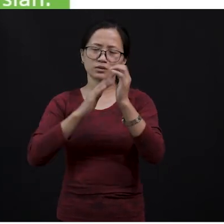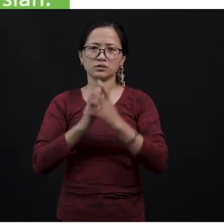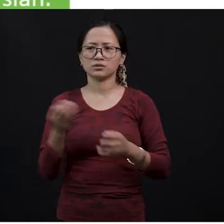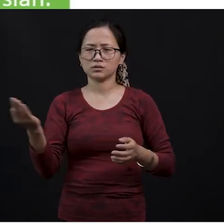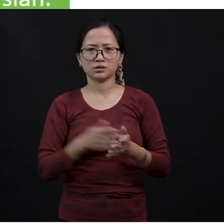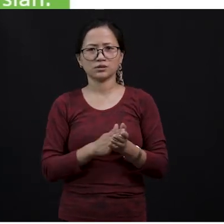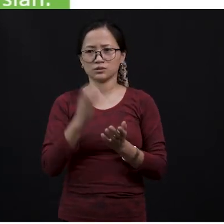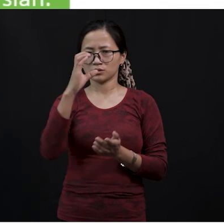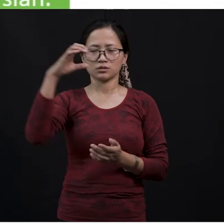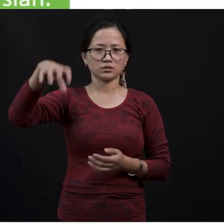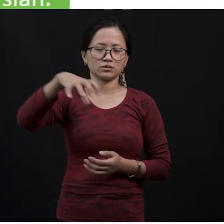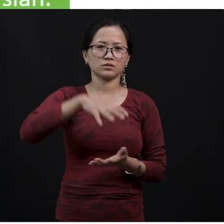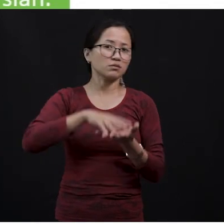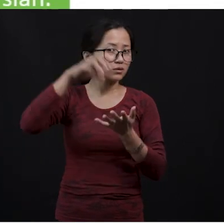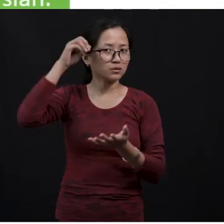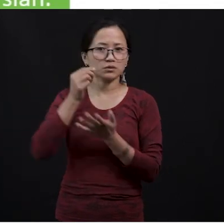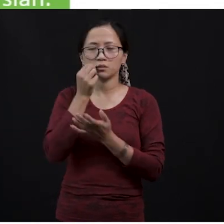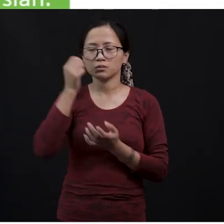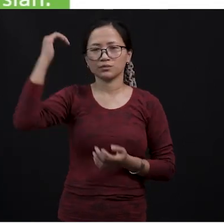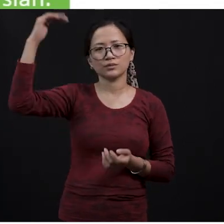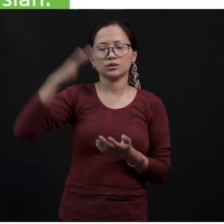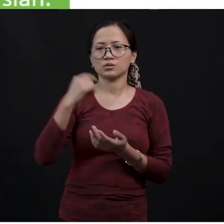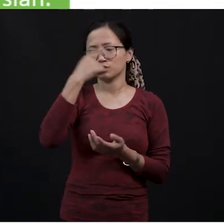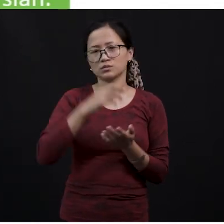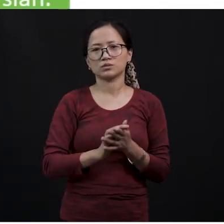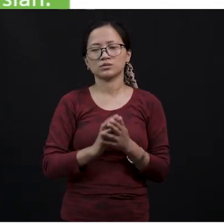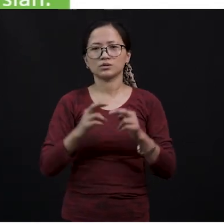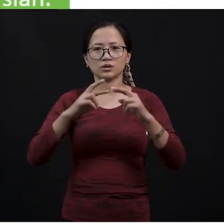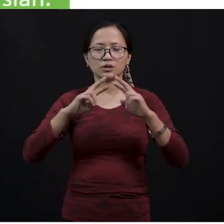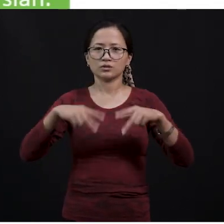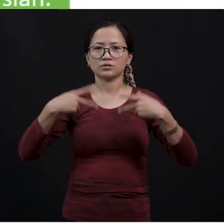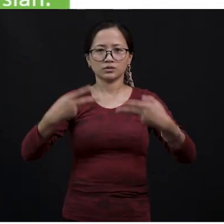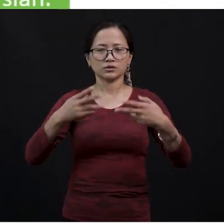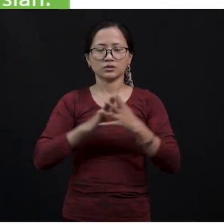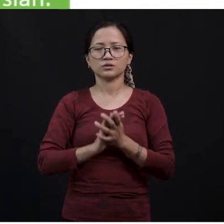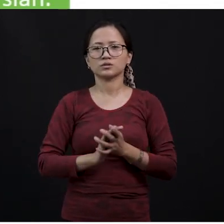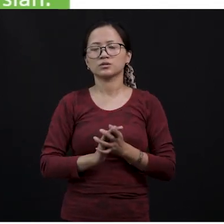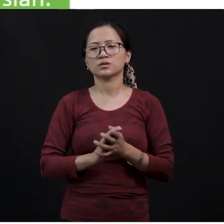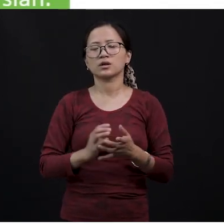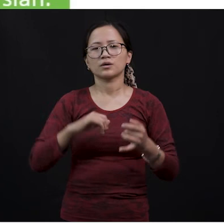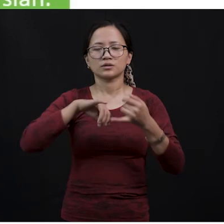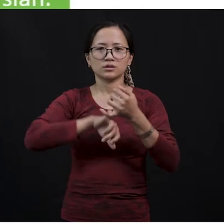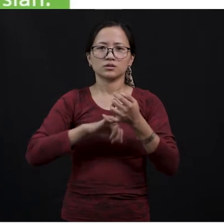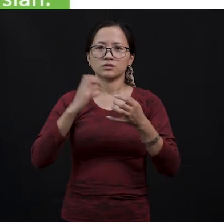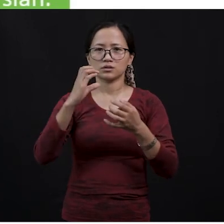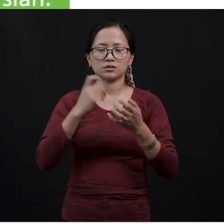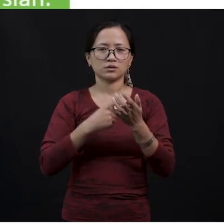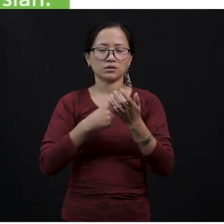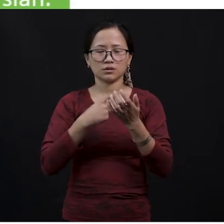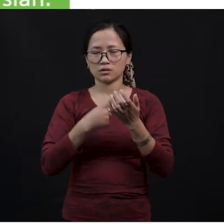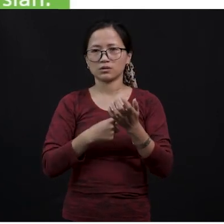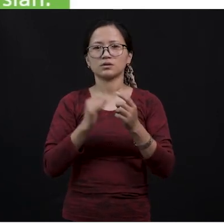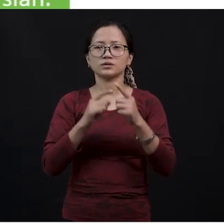was a learned man, and he was the one who translated the text of Sanskrit into Arabic and Persian,